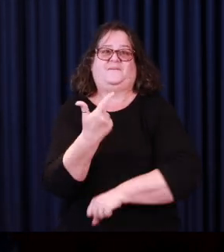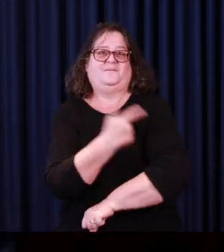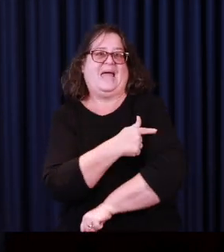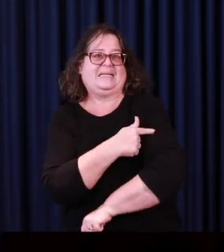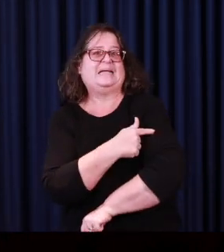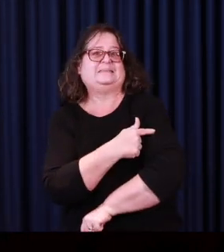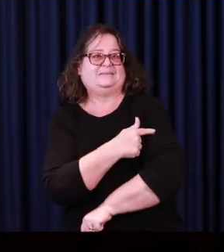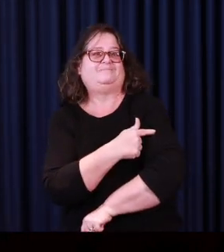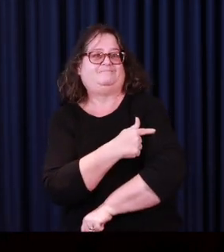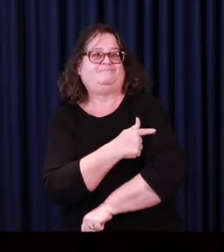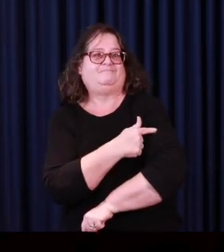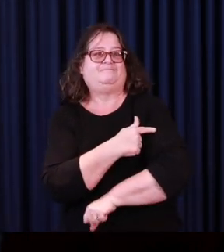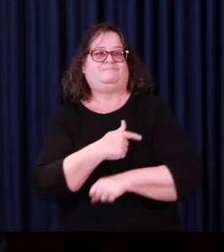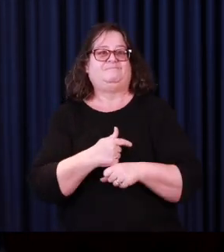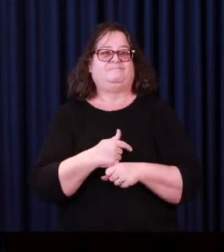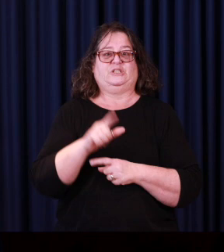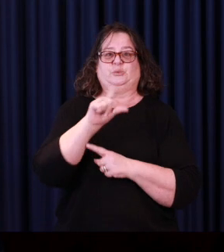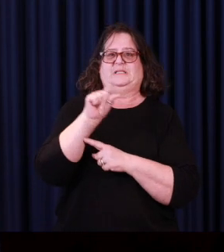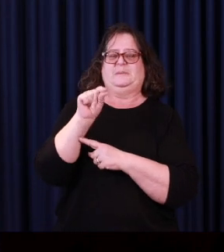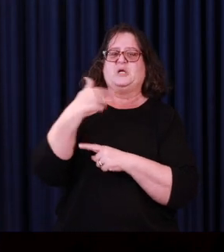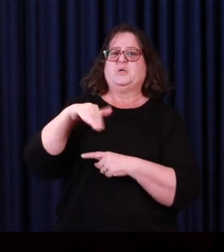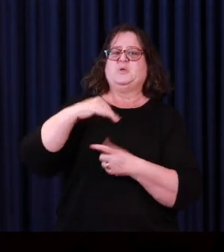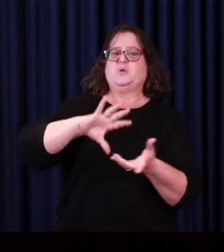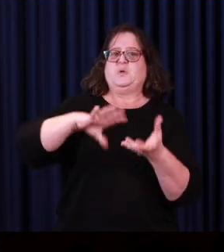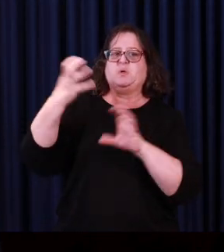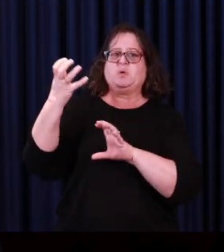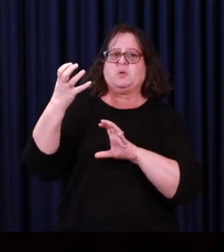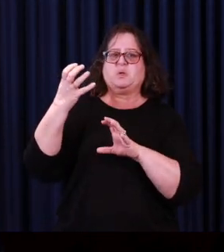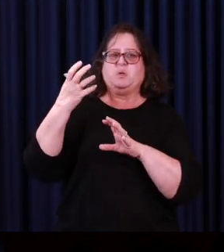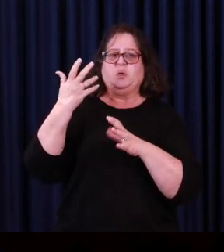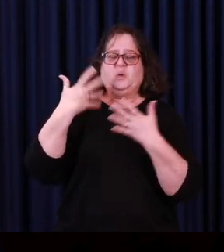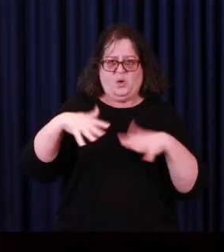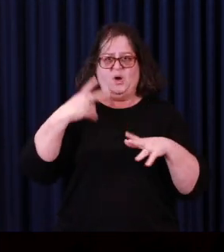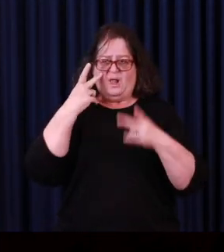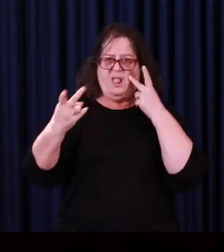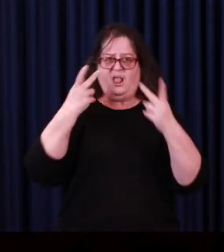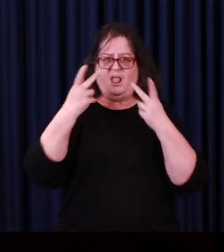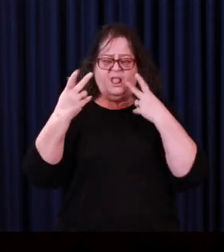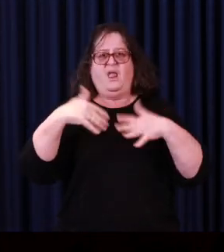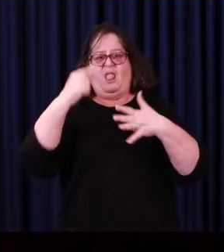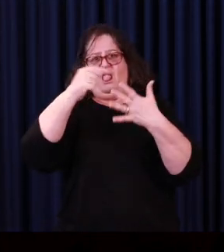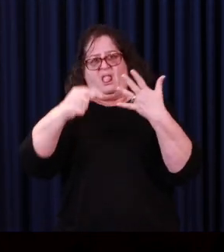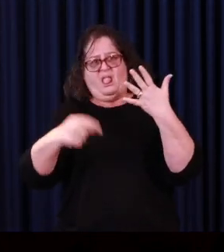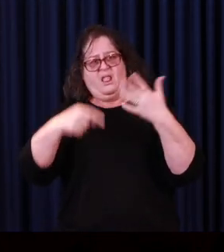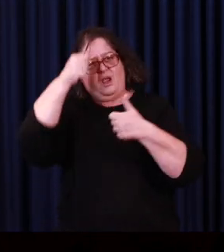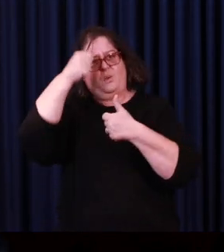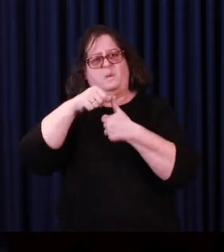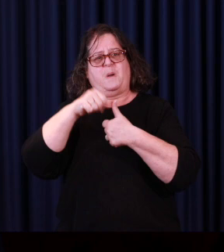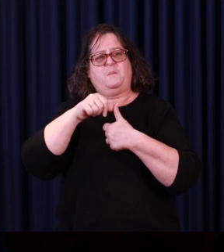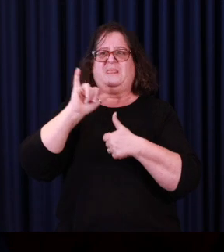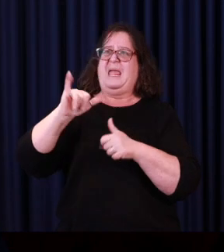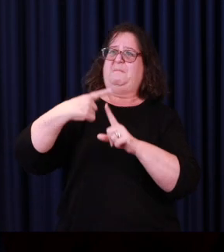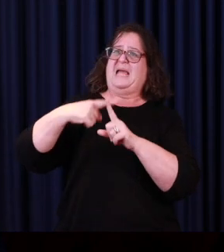2020 threw a lot at us. It was a time we'll all remember, but not very fondly. Yet